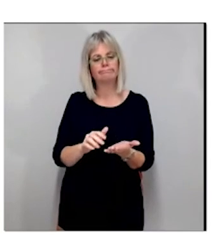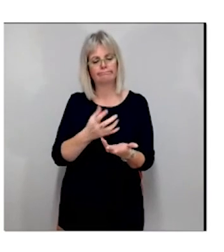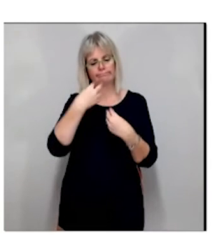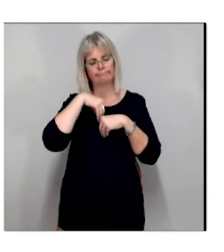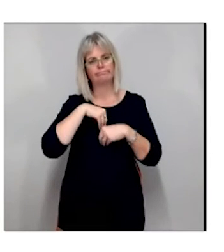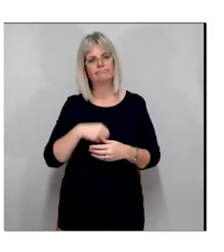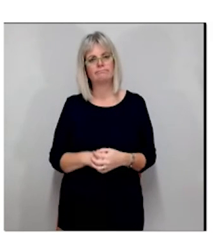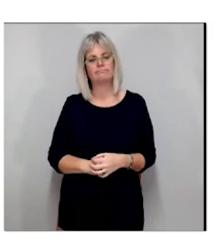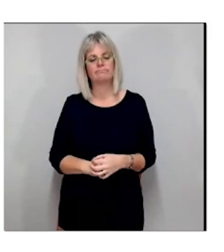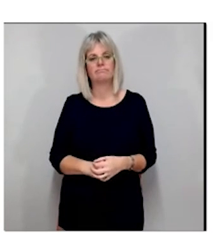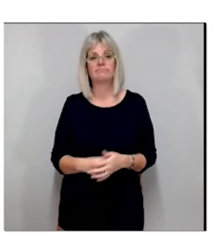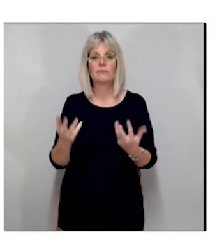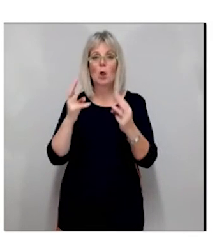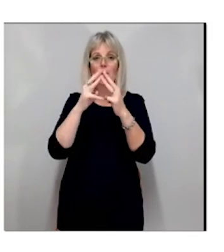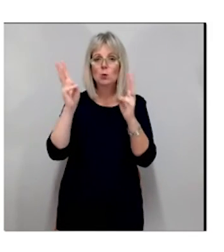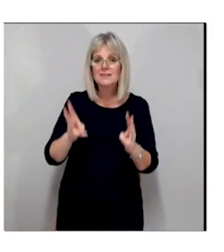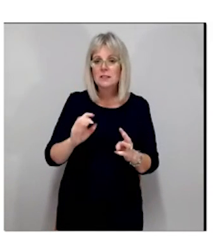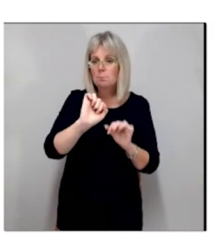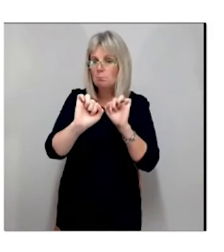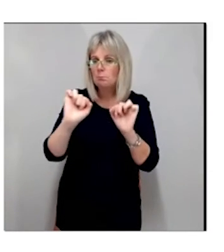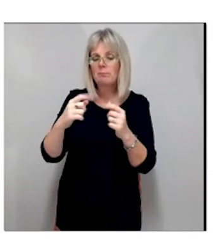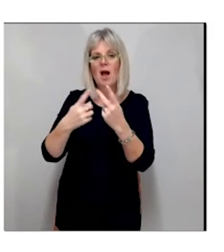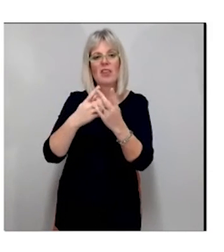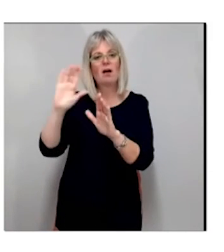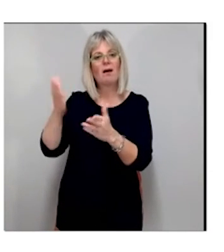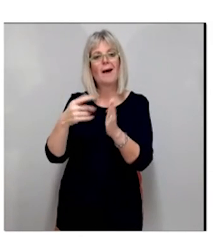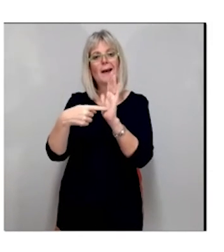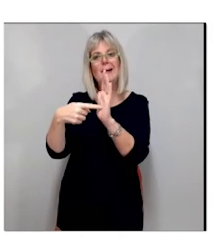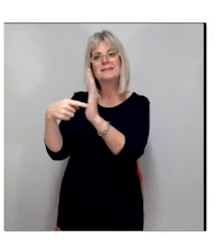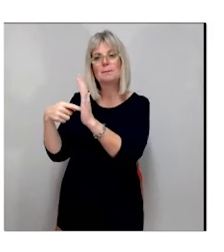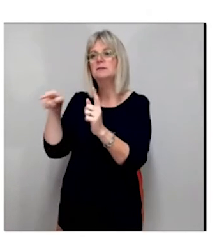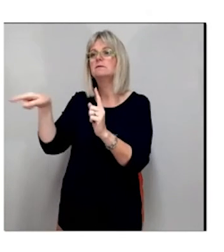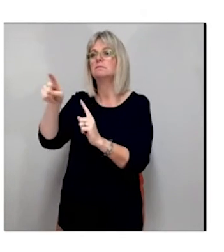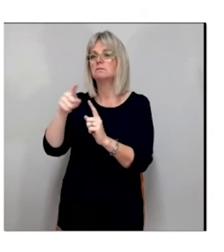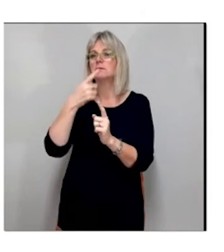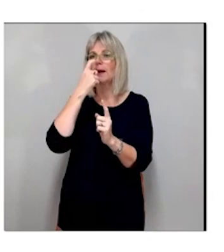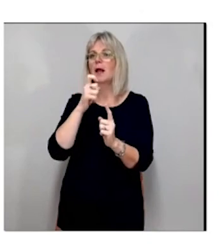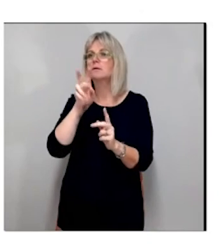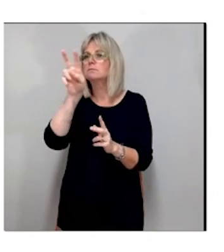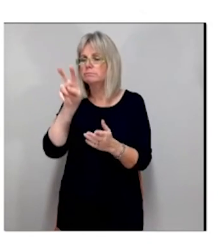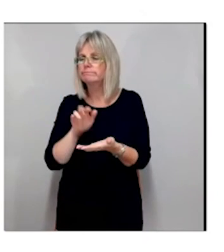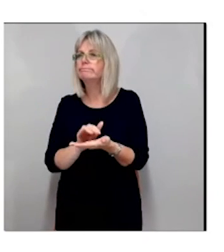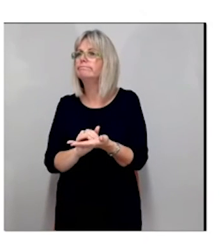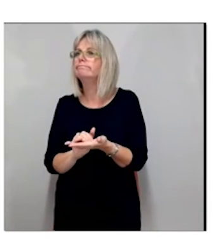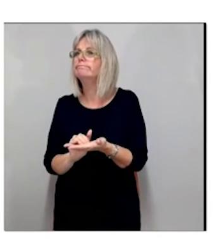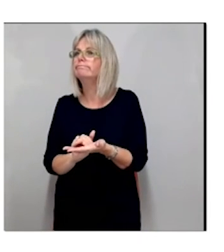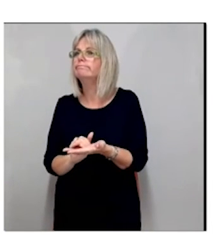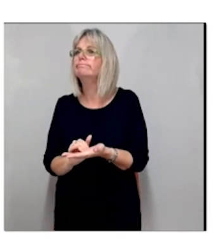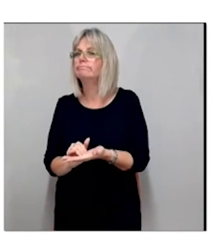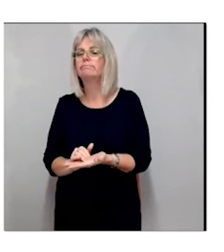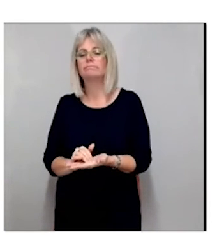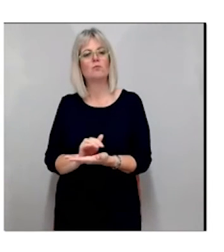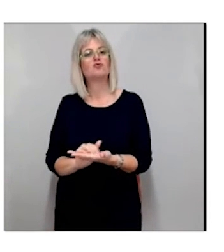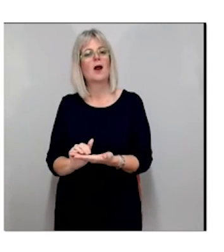other exhibitors who allow visitors with a visual impairment to examine exhibits by touch often have details in